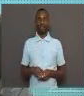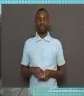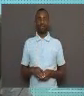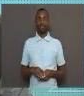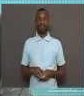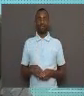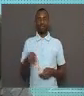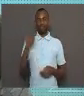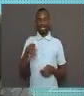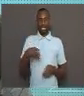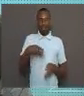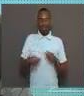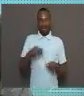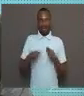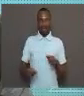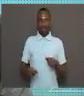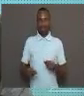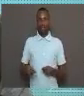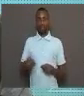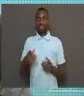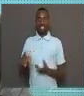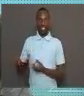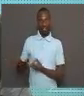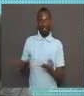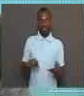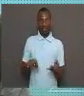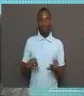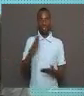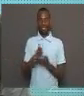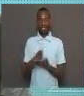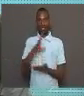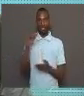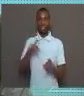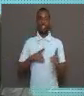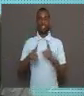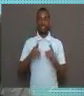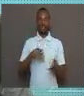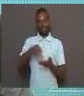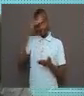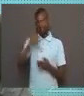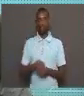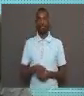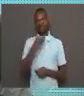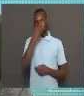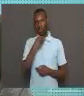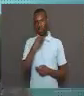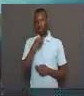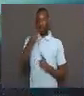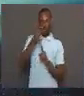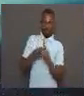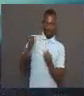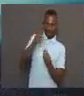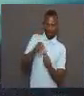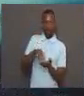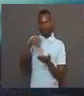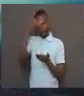fluid statics and dynamics, and heat and temperature.